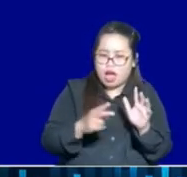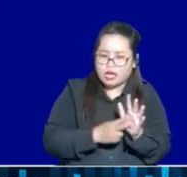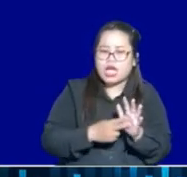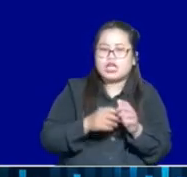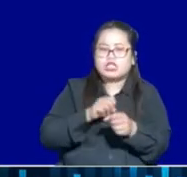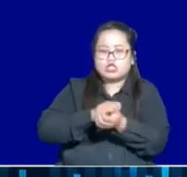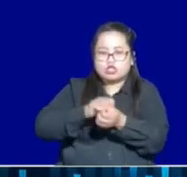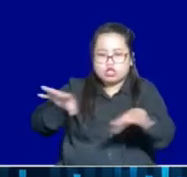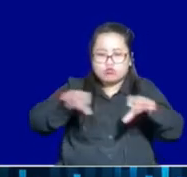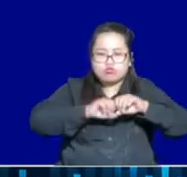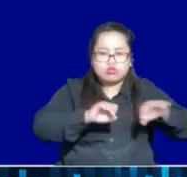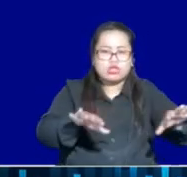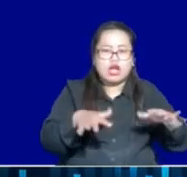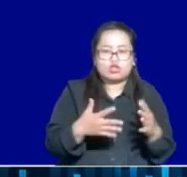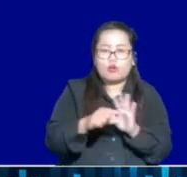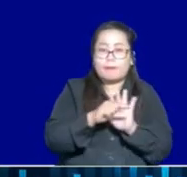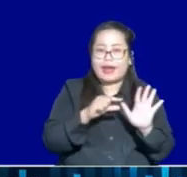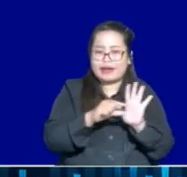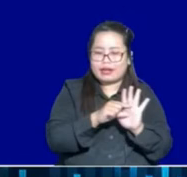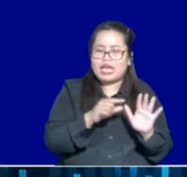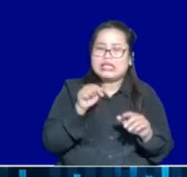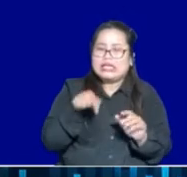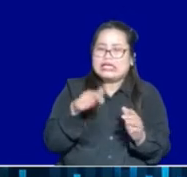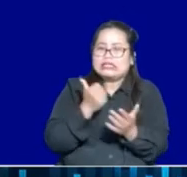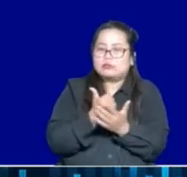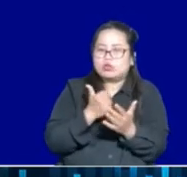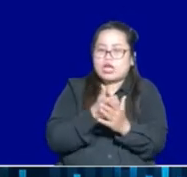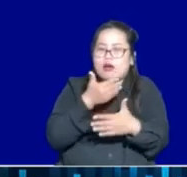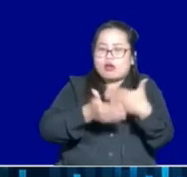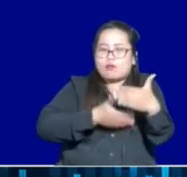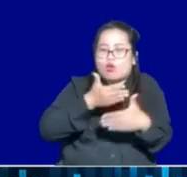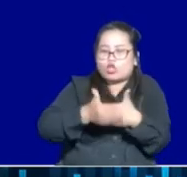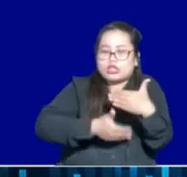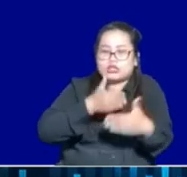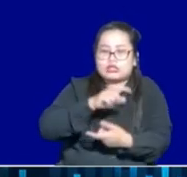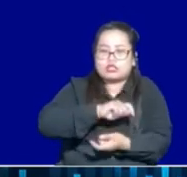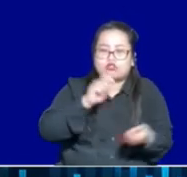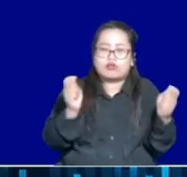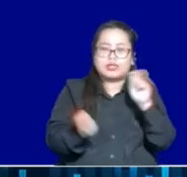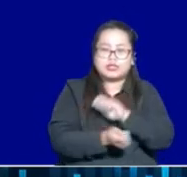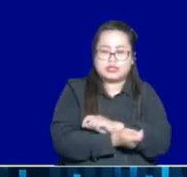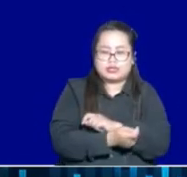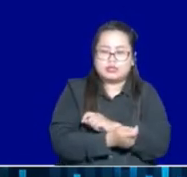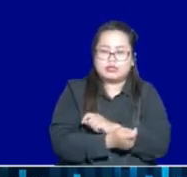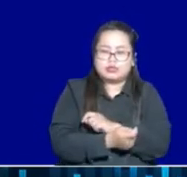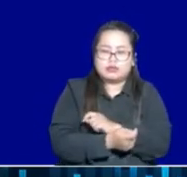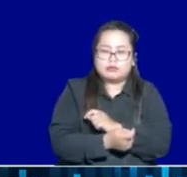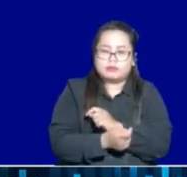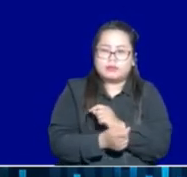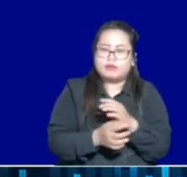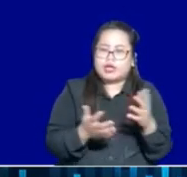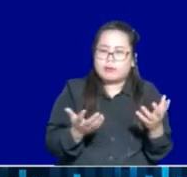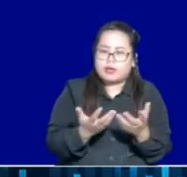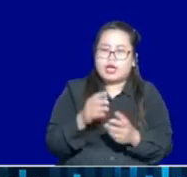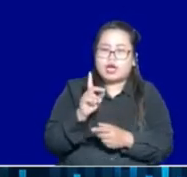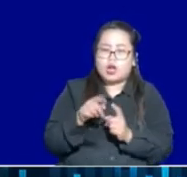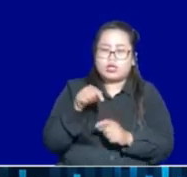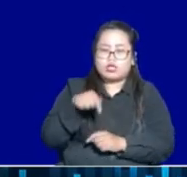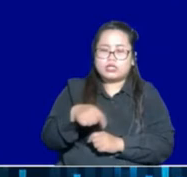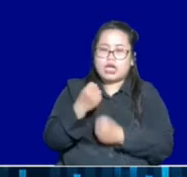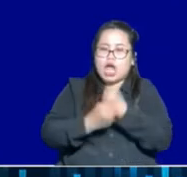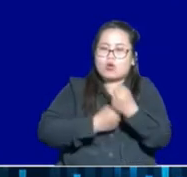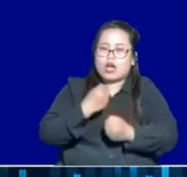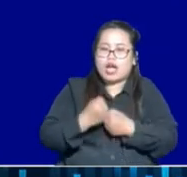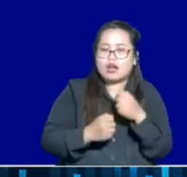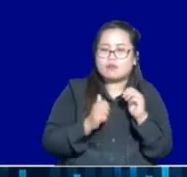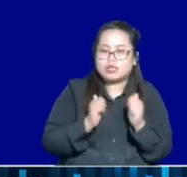this process of transformation can be done more parsimoniously, more gradually by